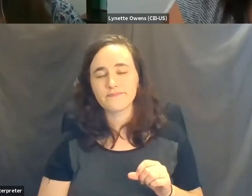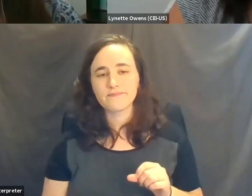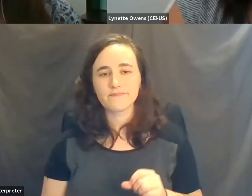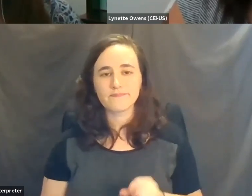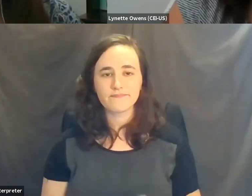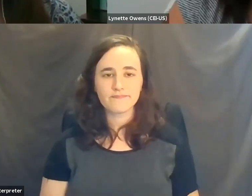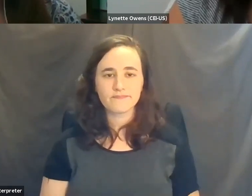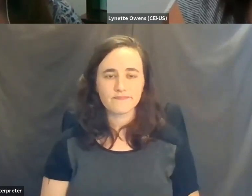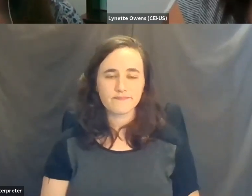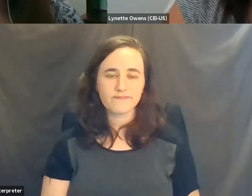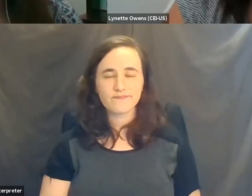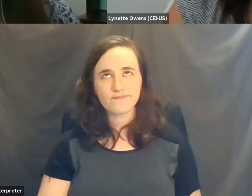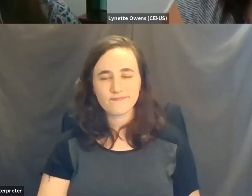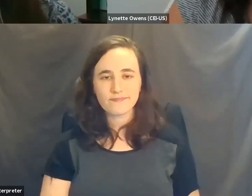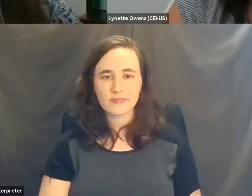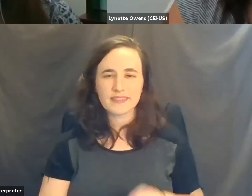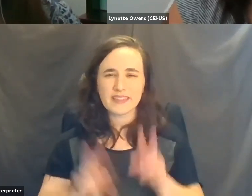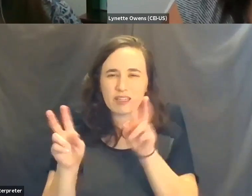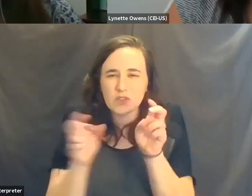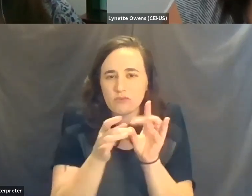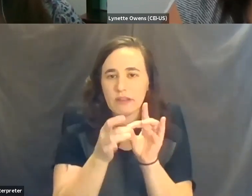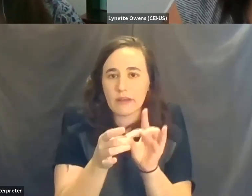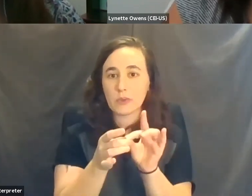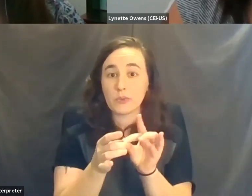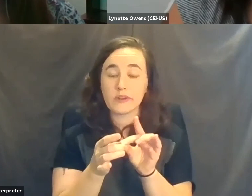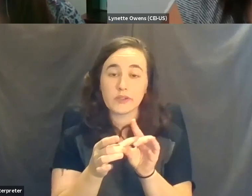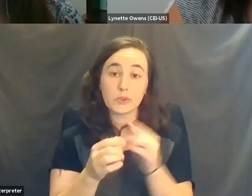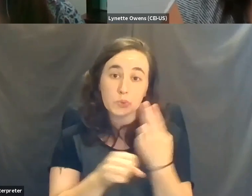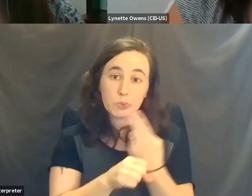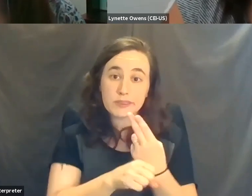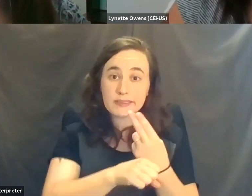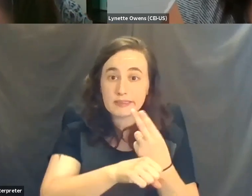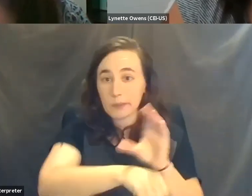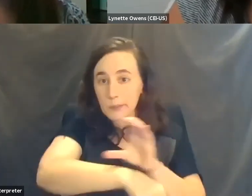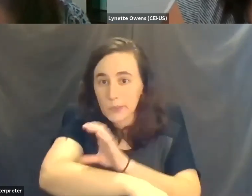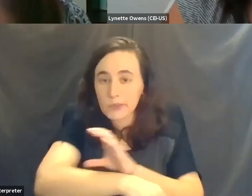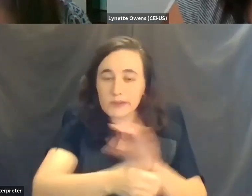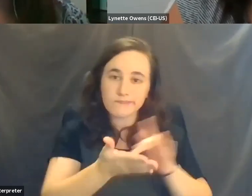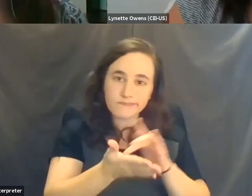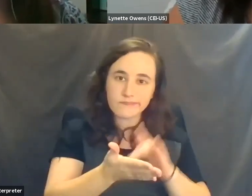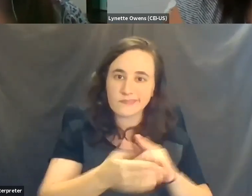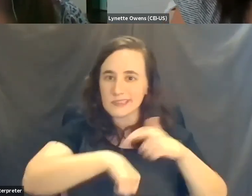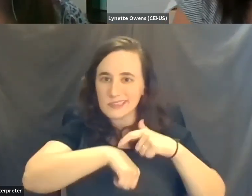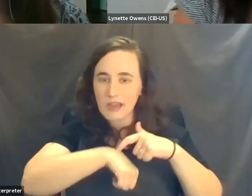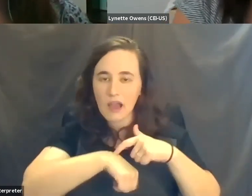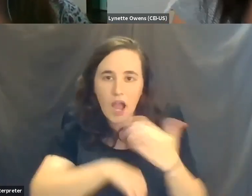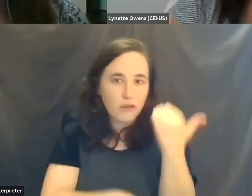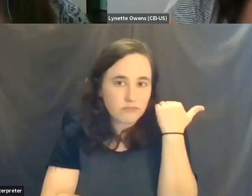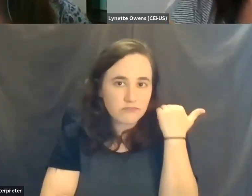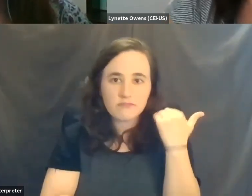this issue of screen time and balance, I think it's important to ask young people